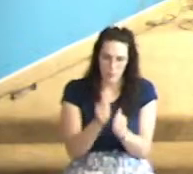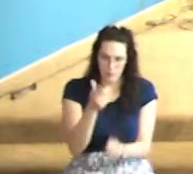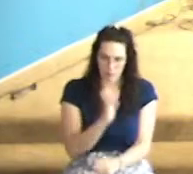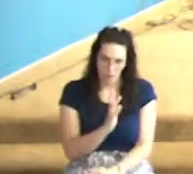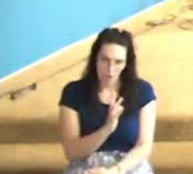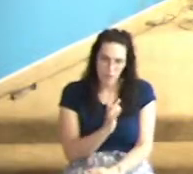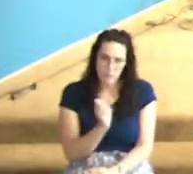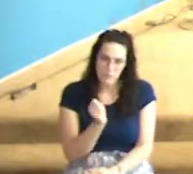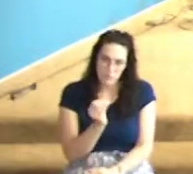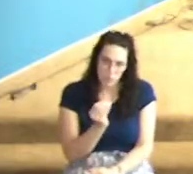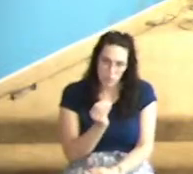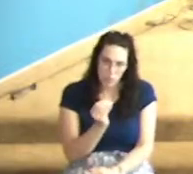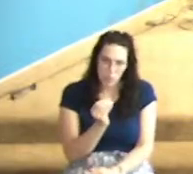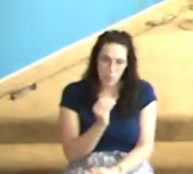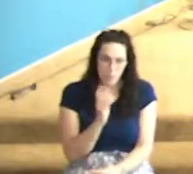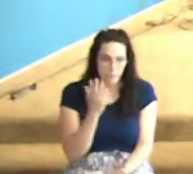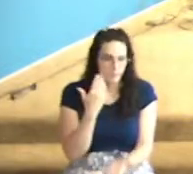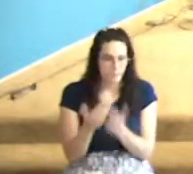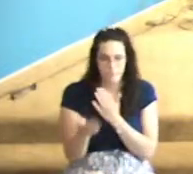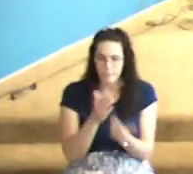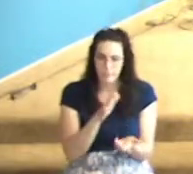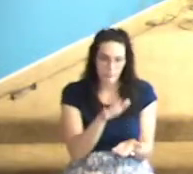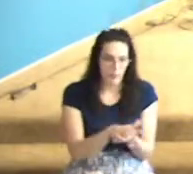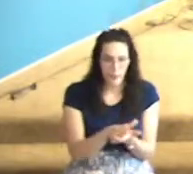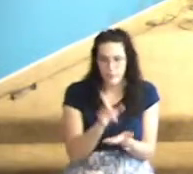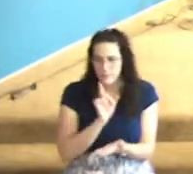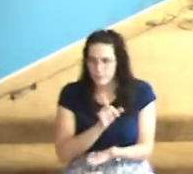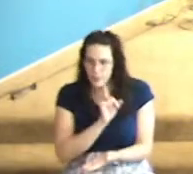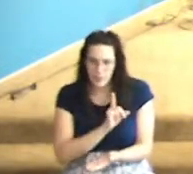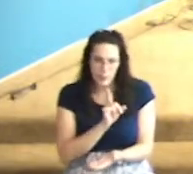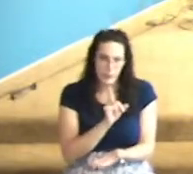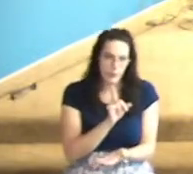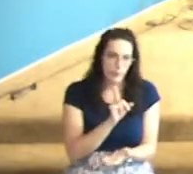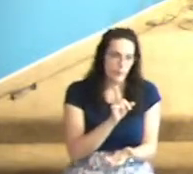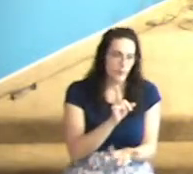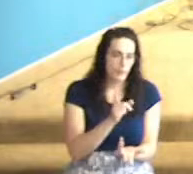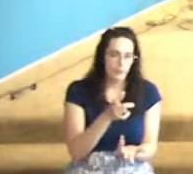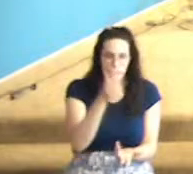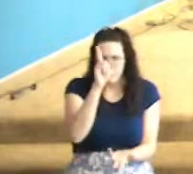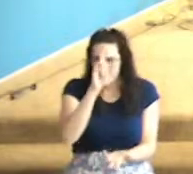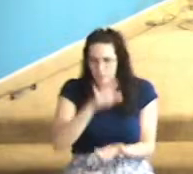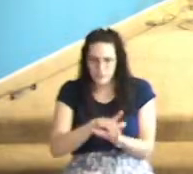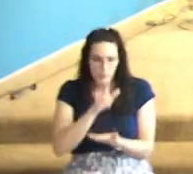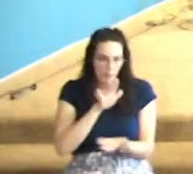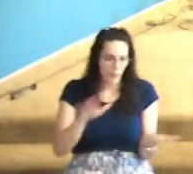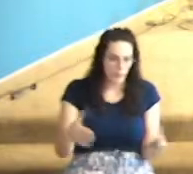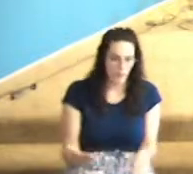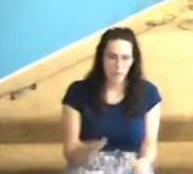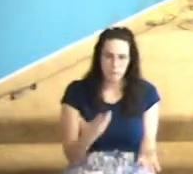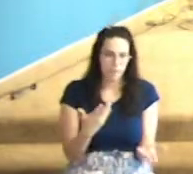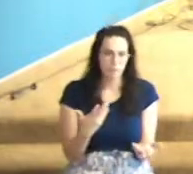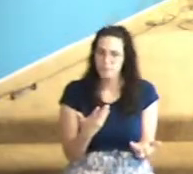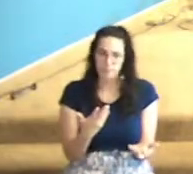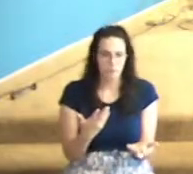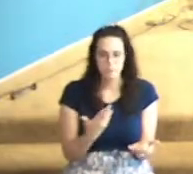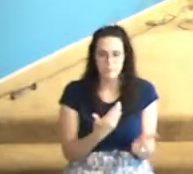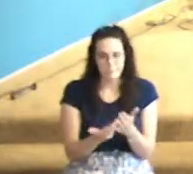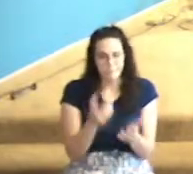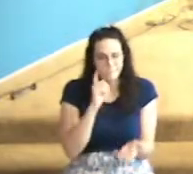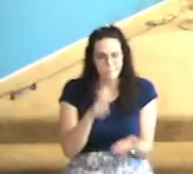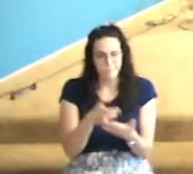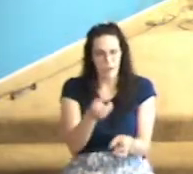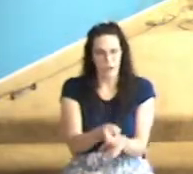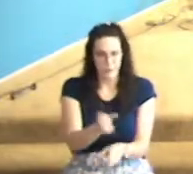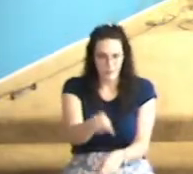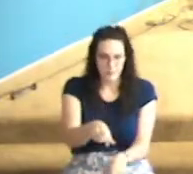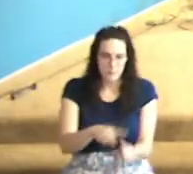so, you know, married, single, you know, widowed, different situations in life, I recognize it's hard, but we all have a part to